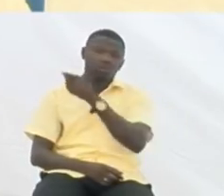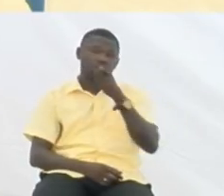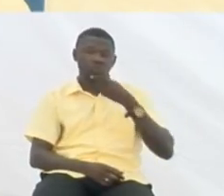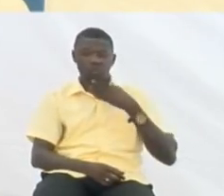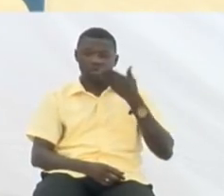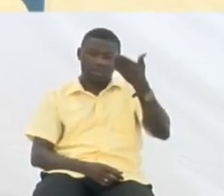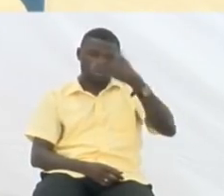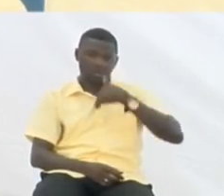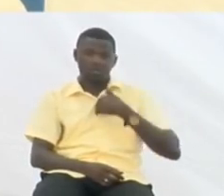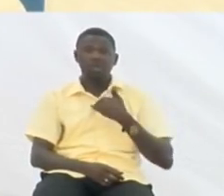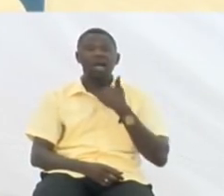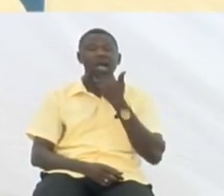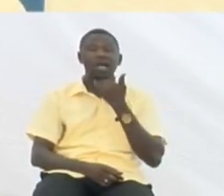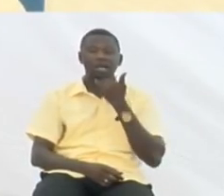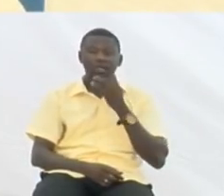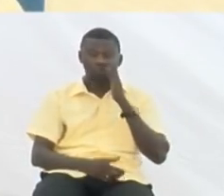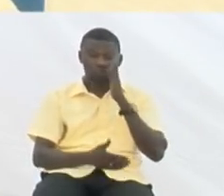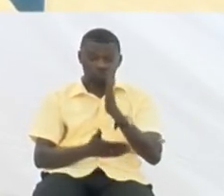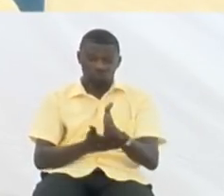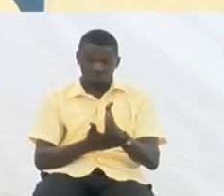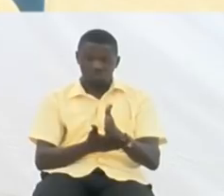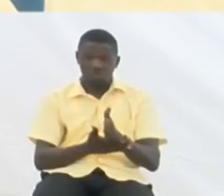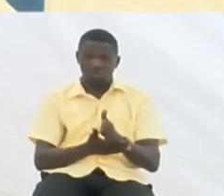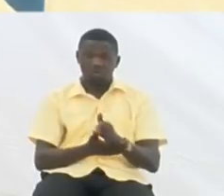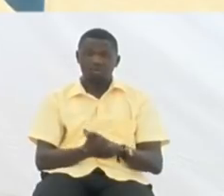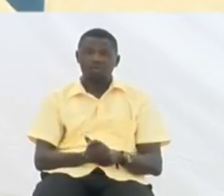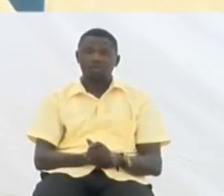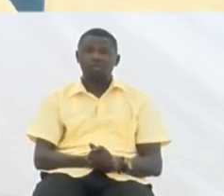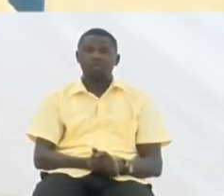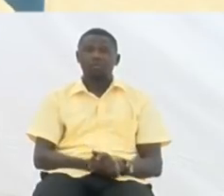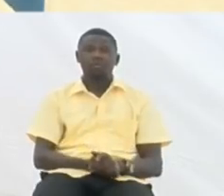came seeking for the truth